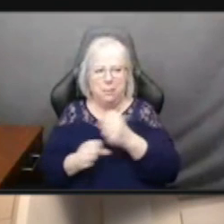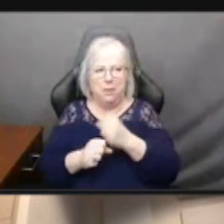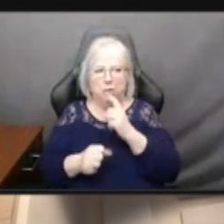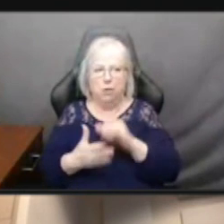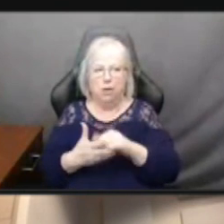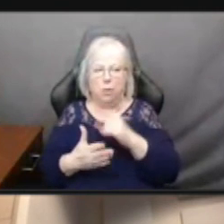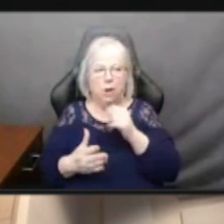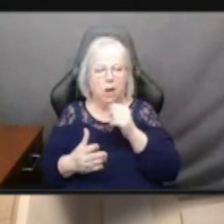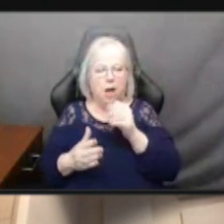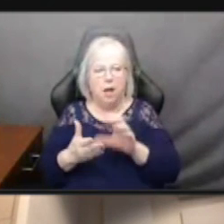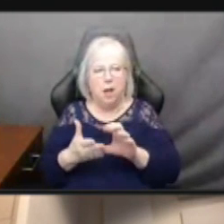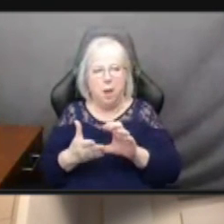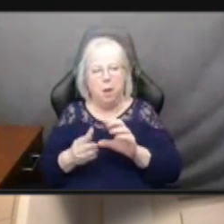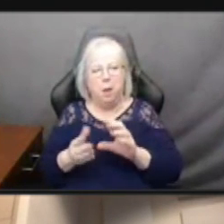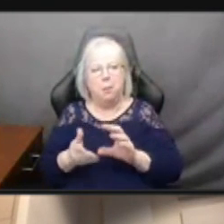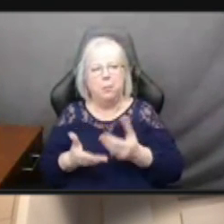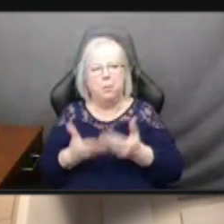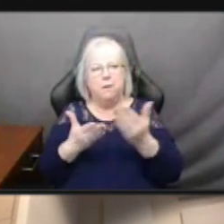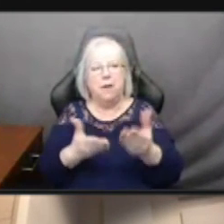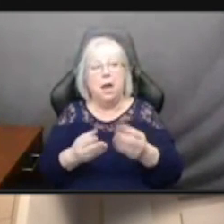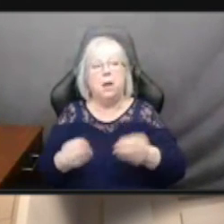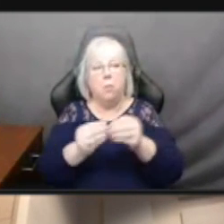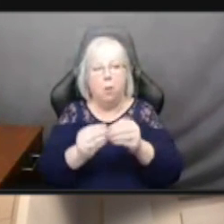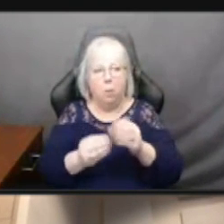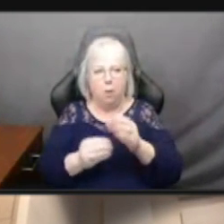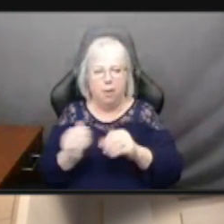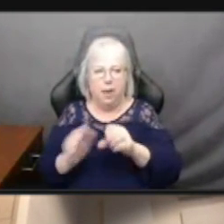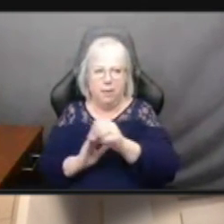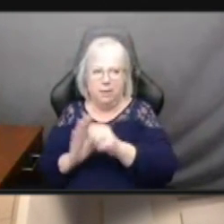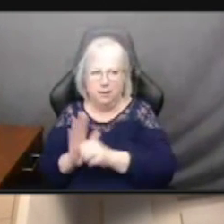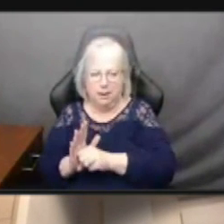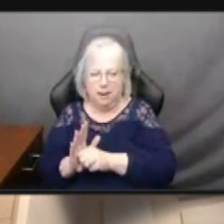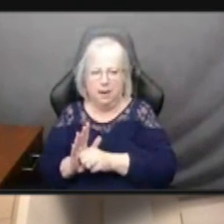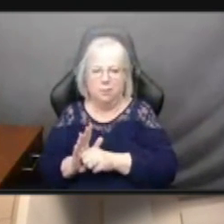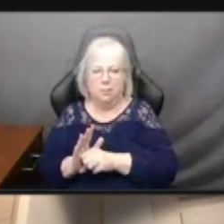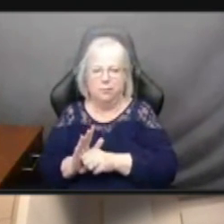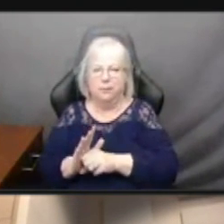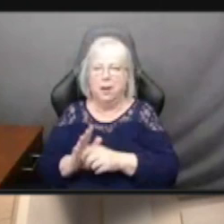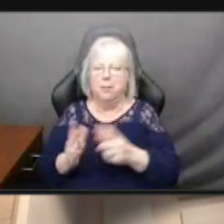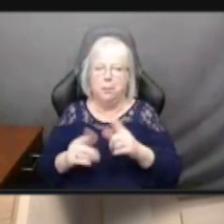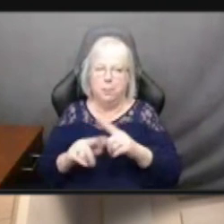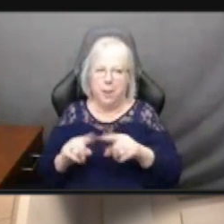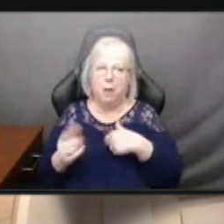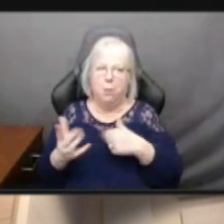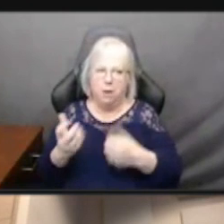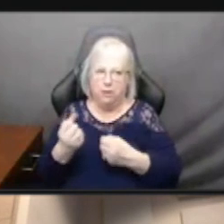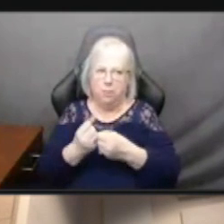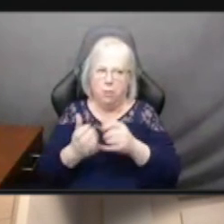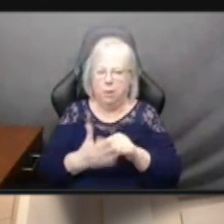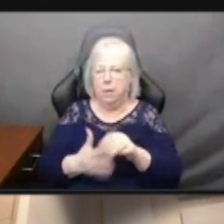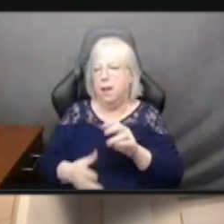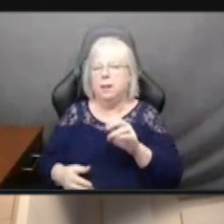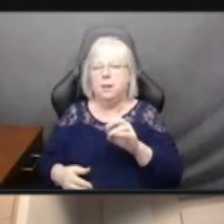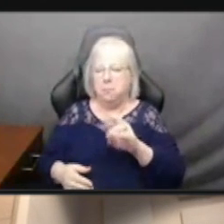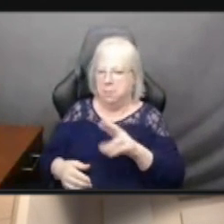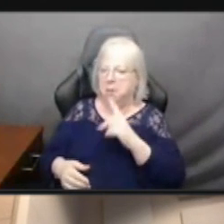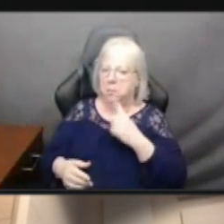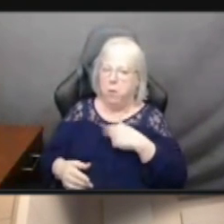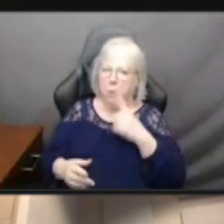what they should be providing, but I do support the state fair. Yes, ma'am. We'll take that under strong advisement. Thank you.